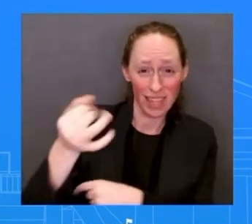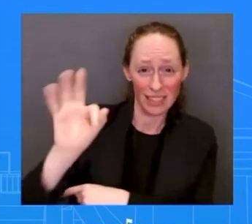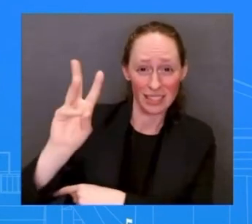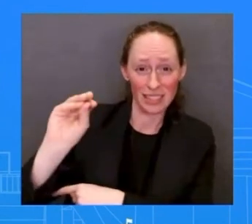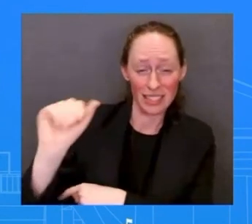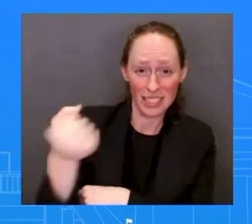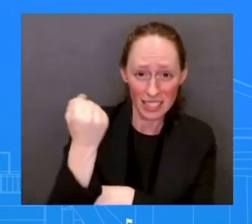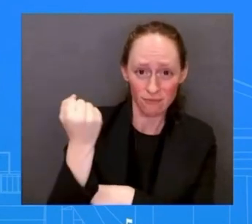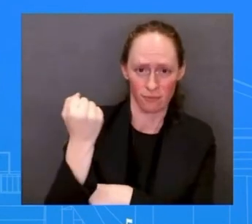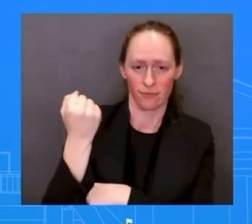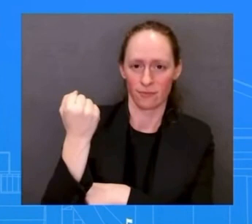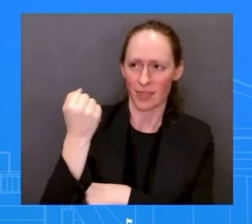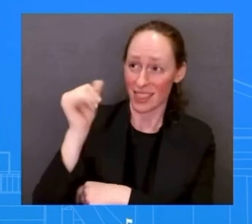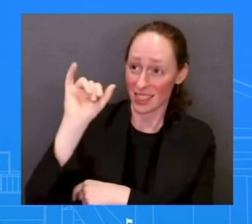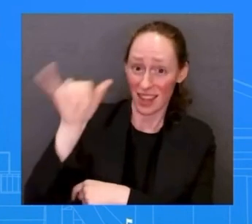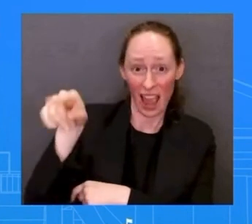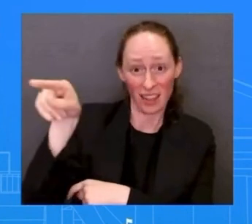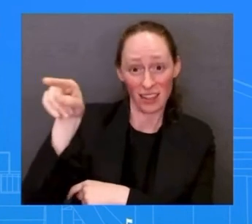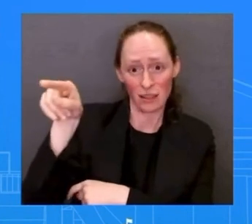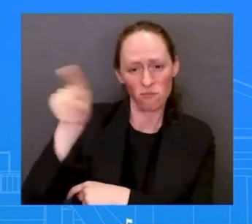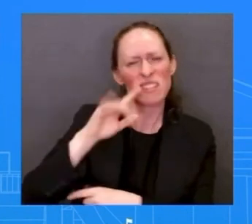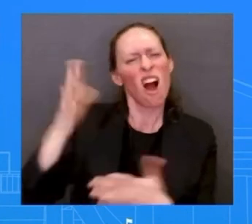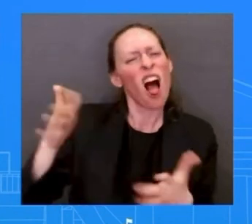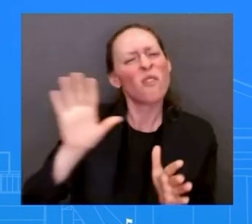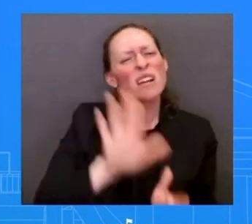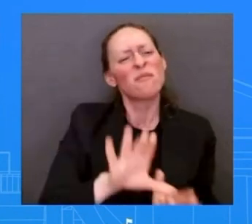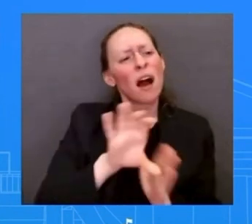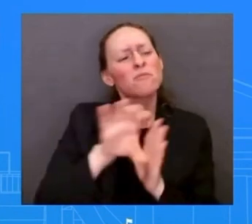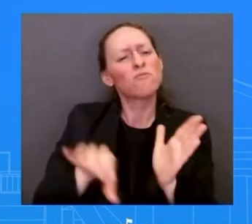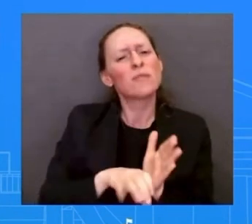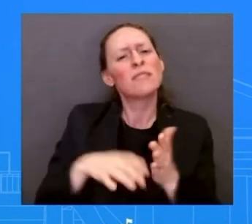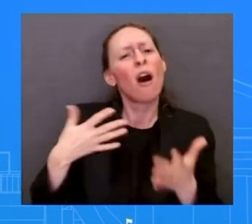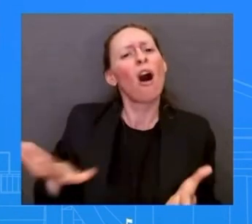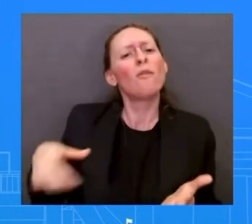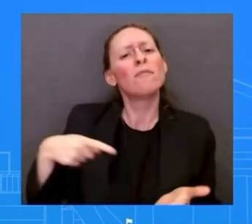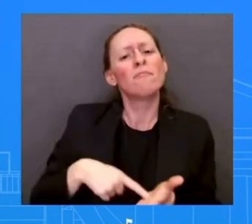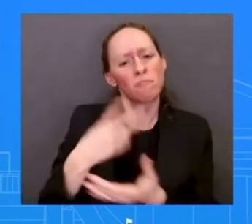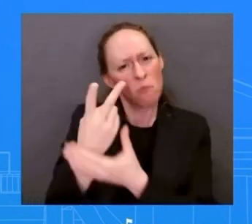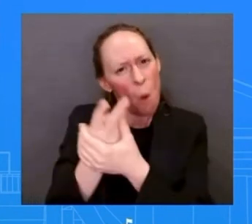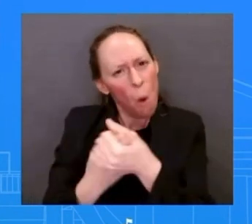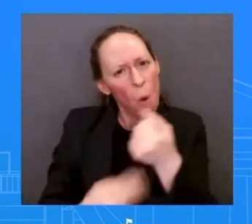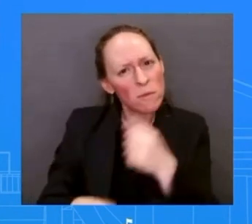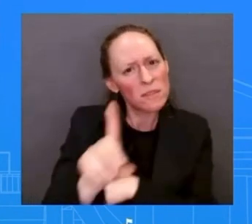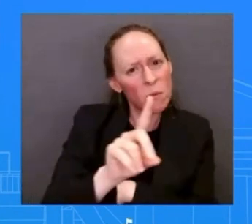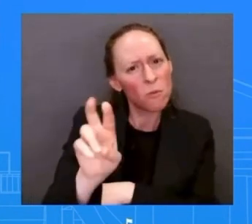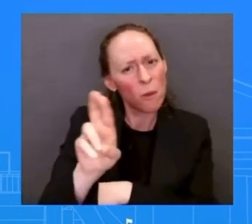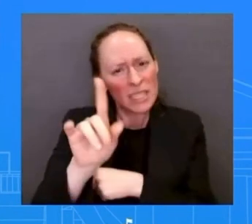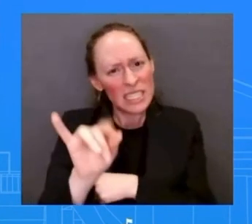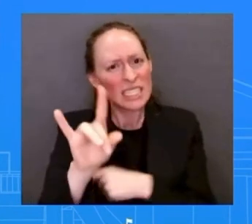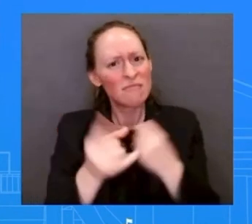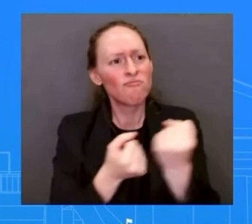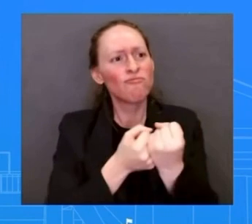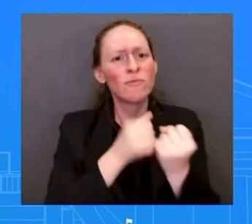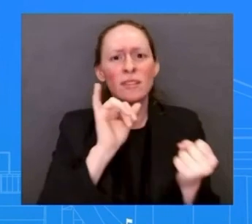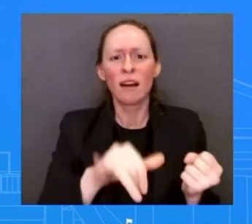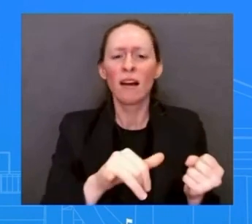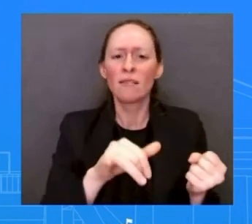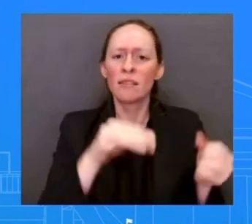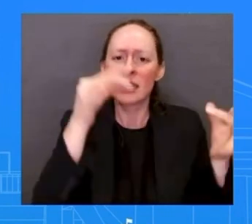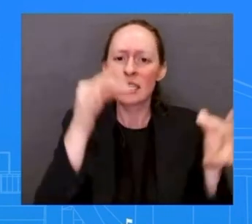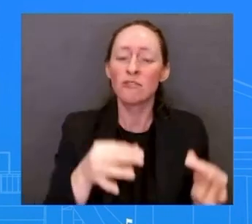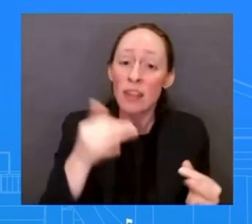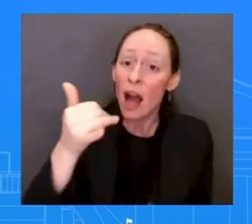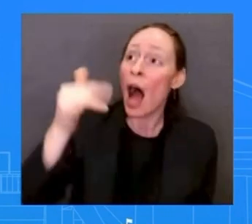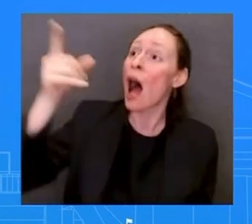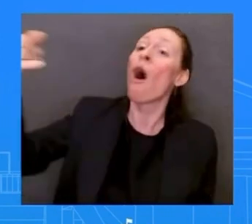reversed. So, you know, I'm not going to go beyond what the president said, but if you lay that out, that's pretty clear. And this is also a president